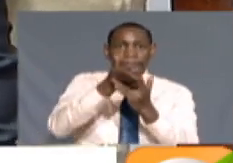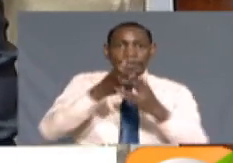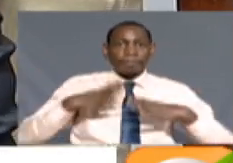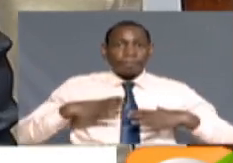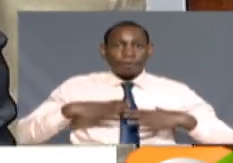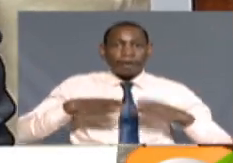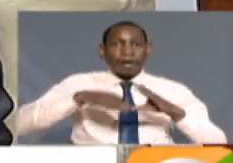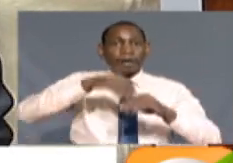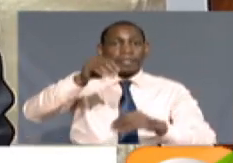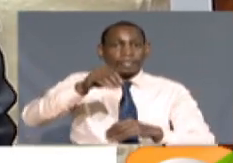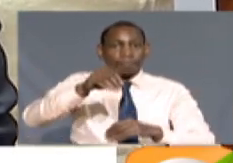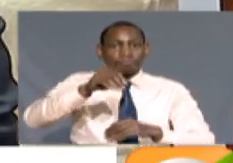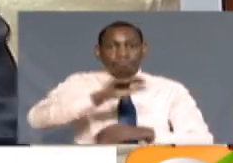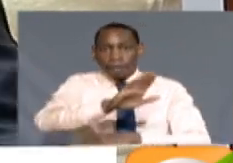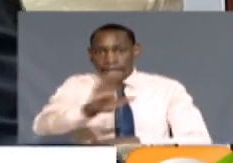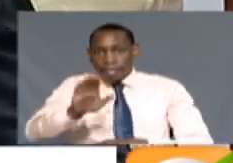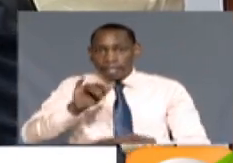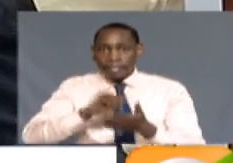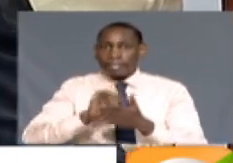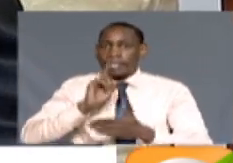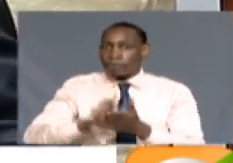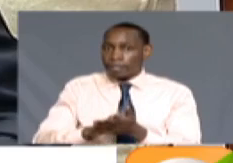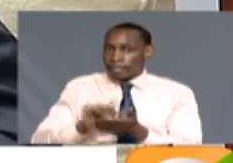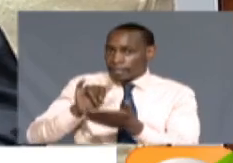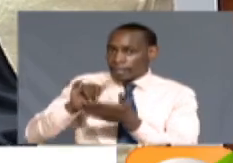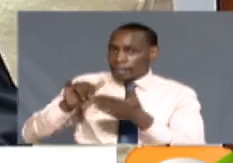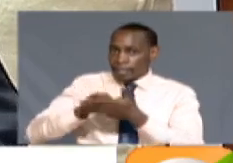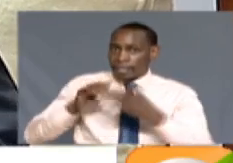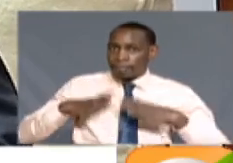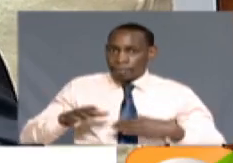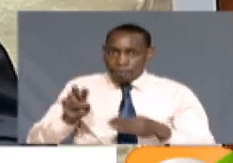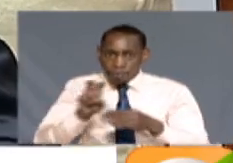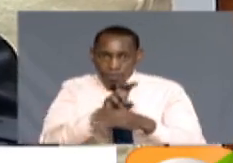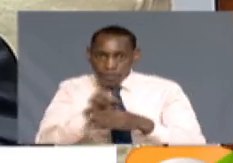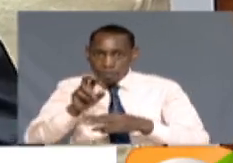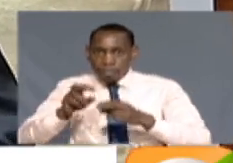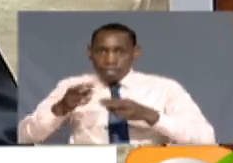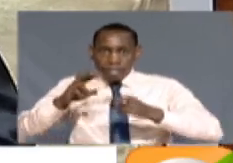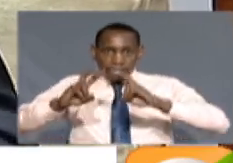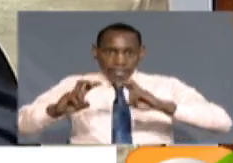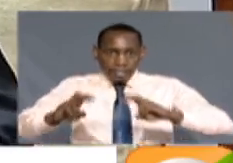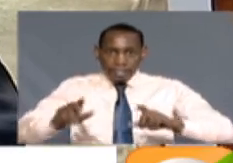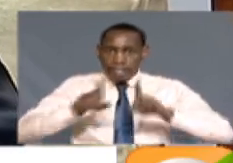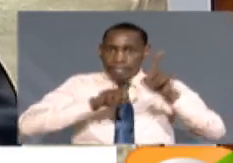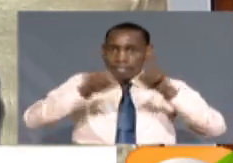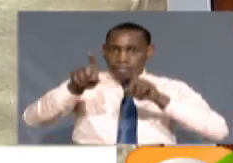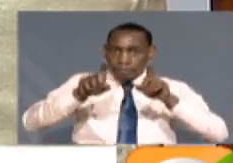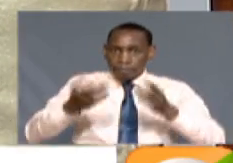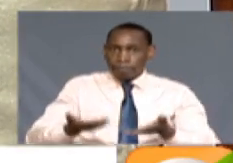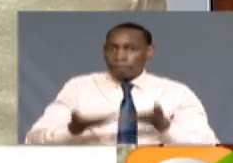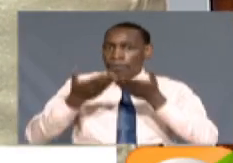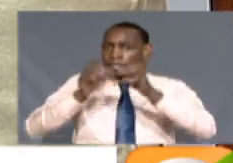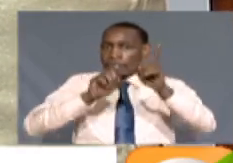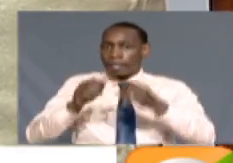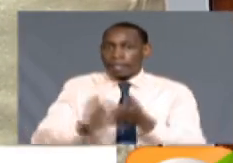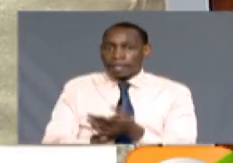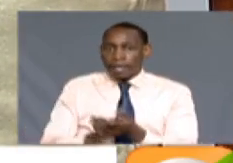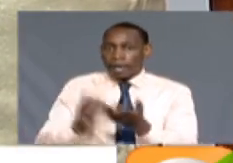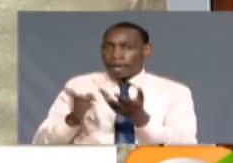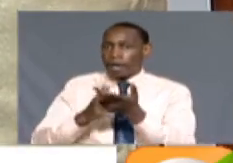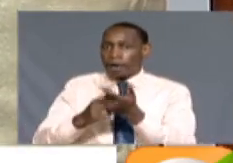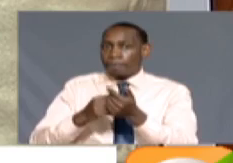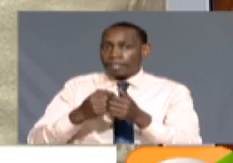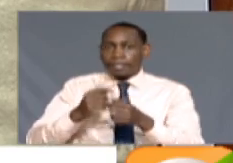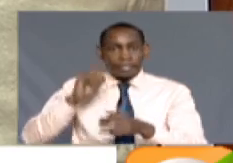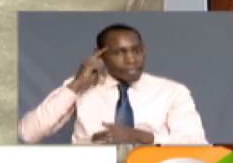there who said, oh, you are the people who have been carrying out the research on transport, provision of transport. How much do you think it is